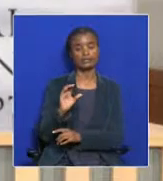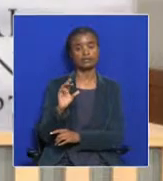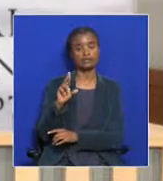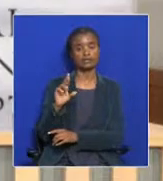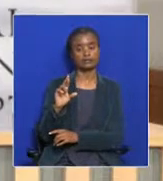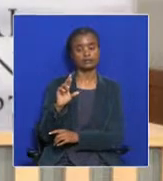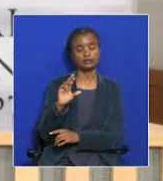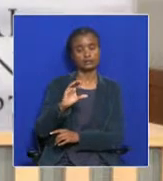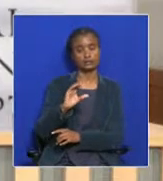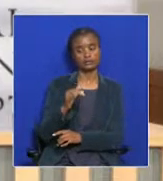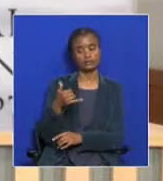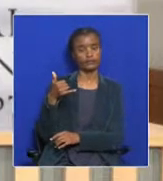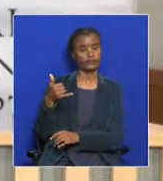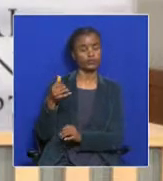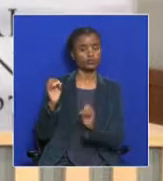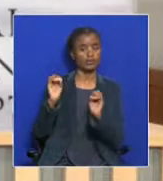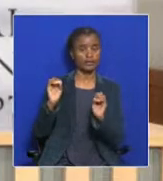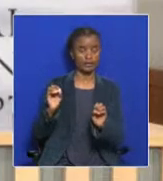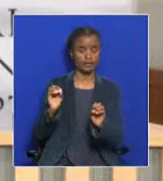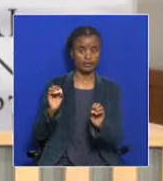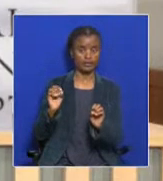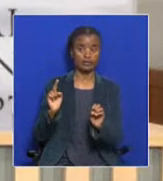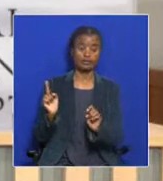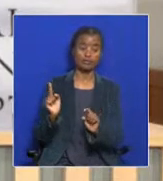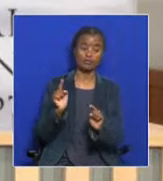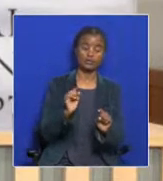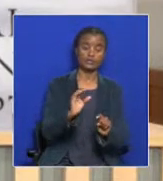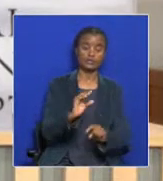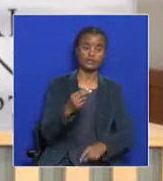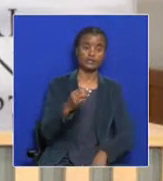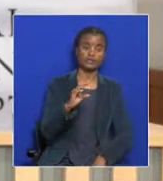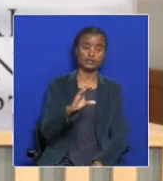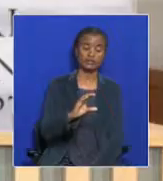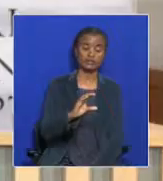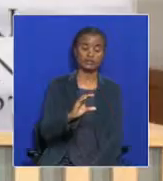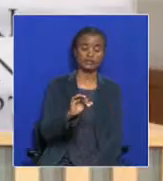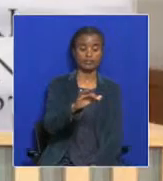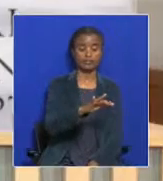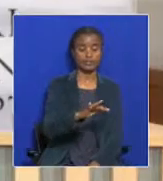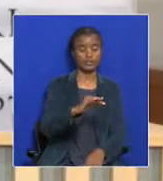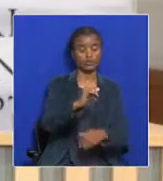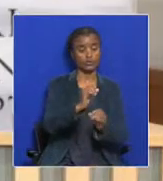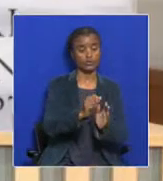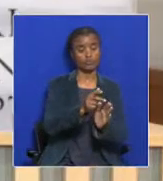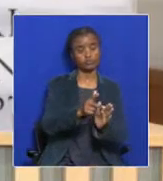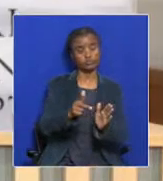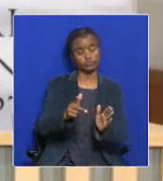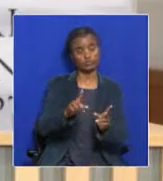to the CHC depot scene, quote unquote, nor the Isipingo scene.